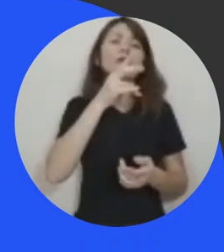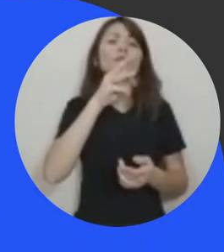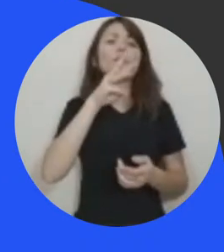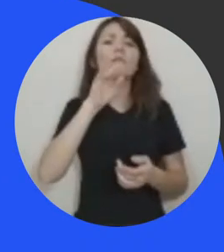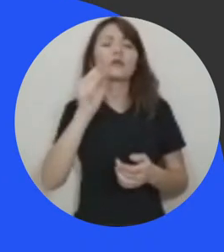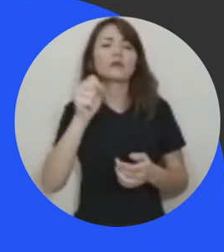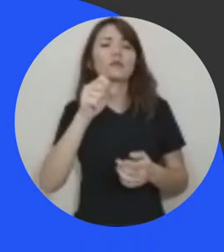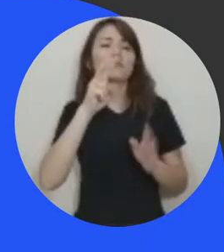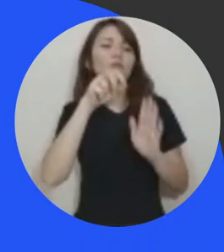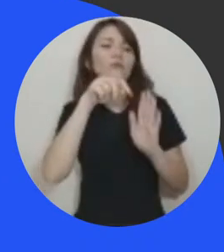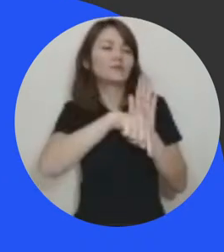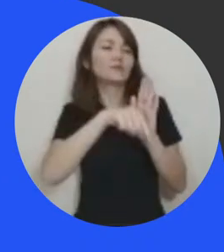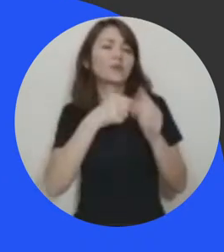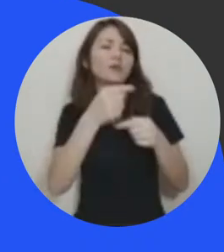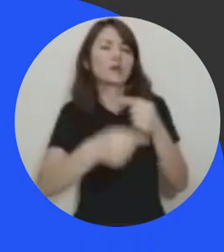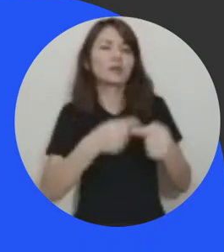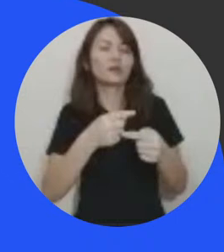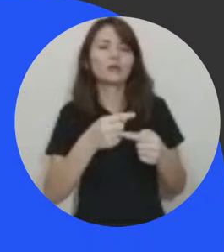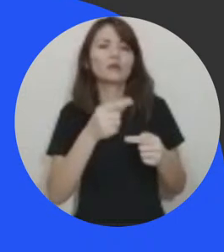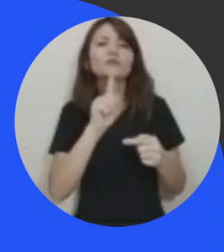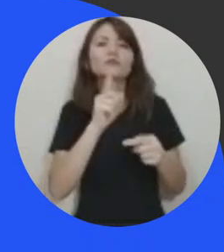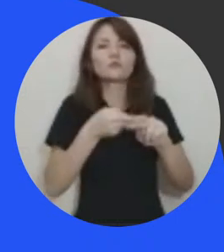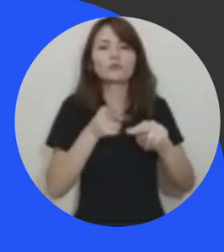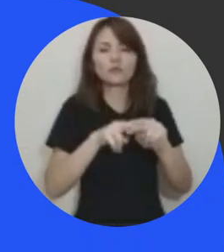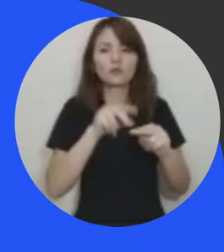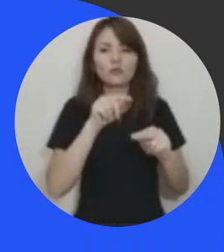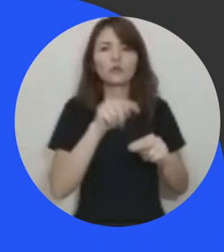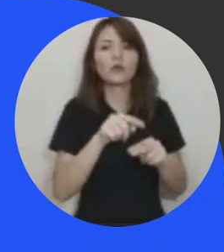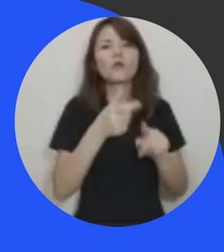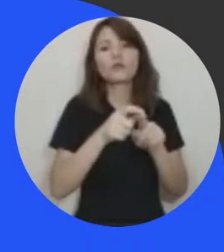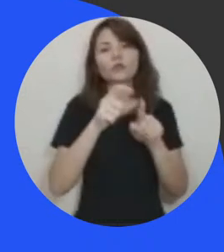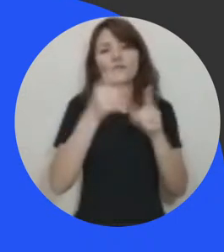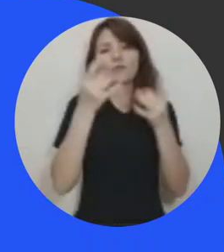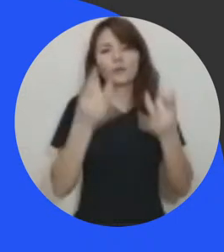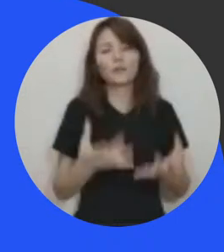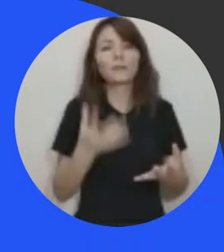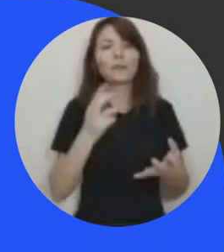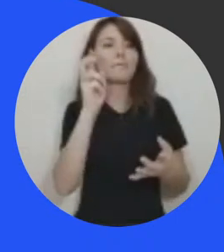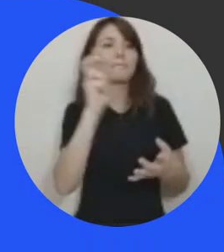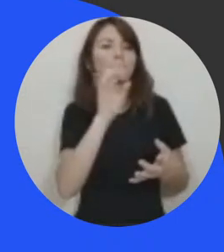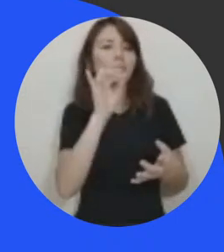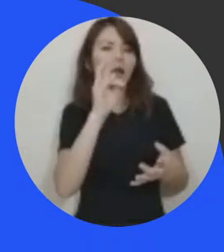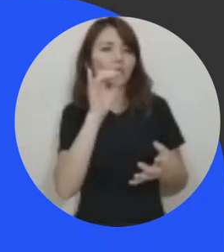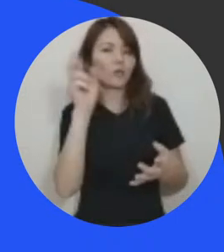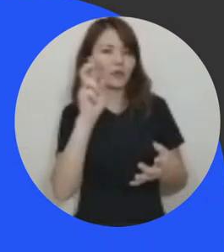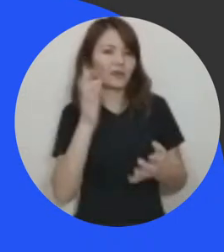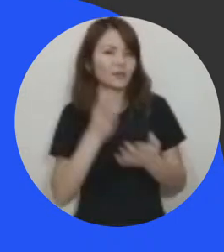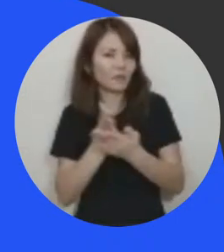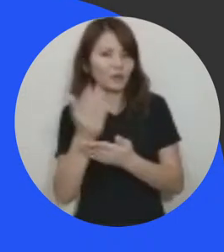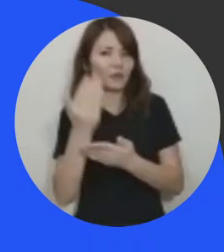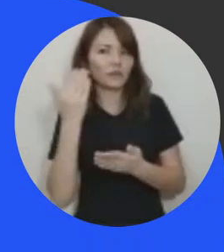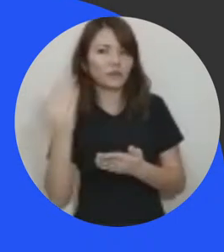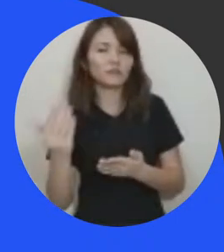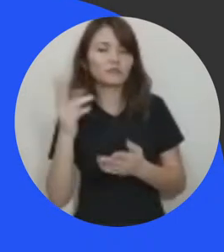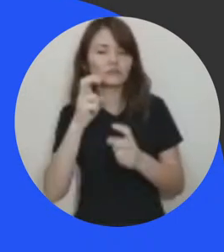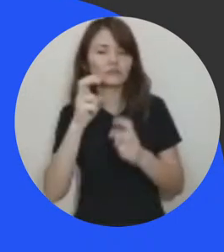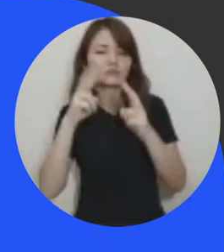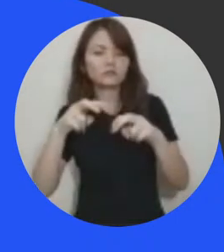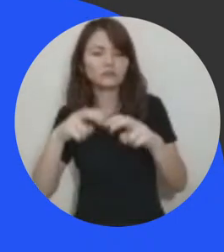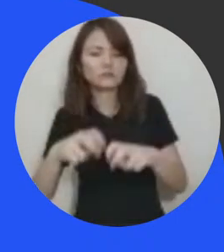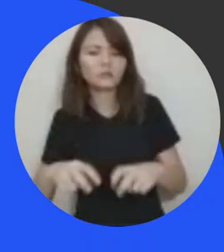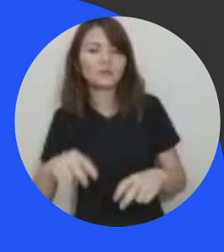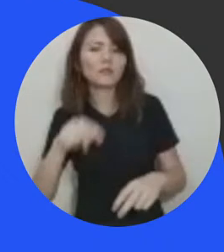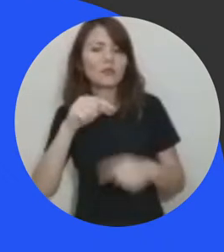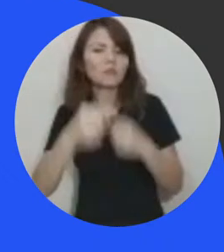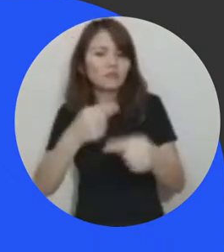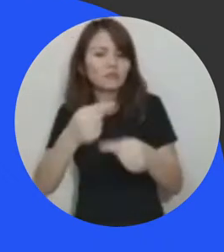simply the branch of biology that's concerned with studying genomes. And so you might be wondering, what